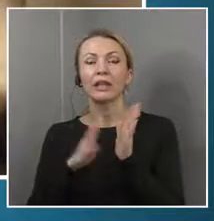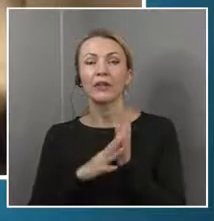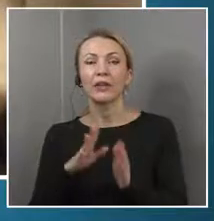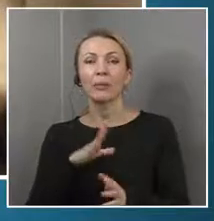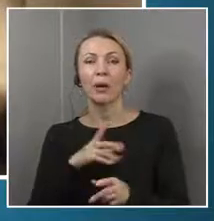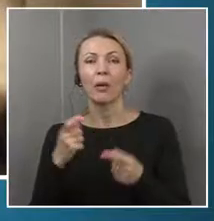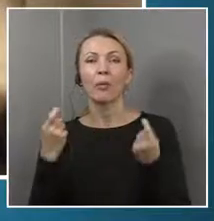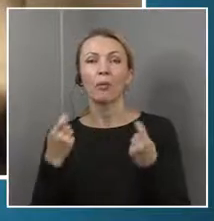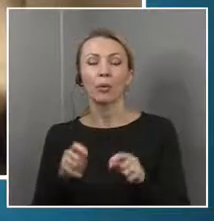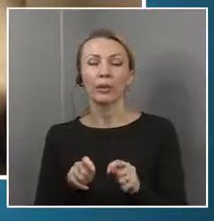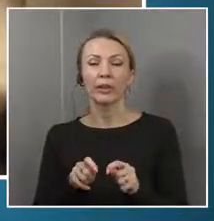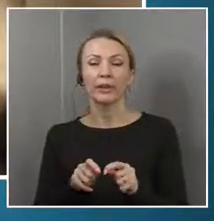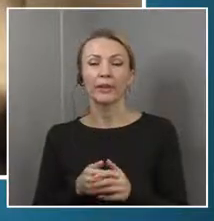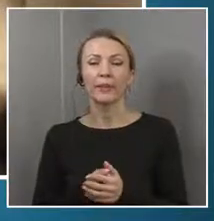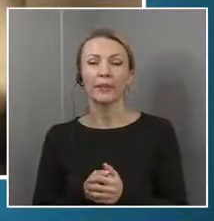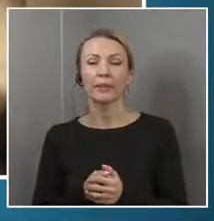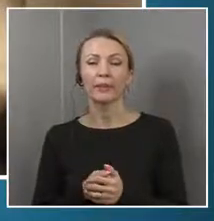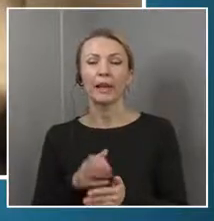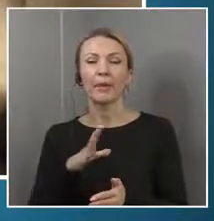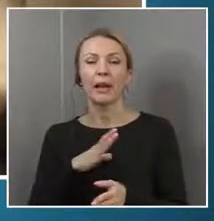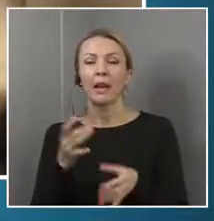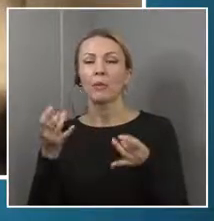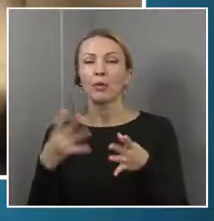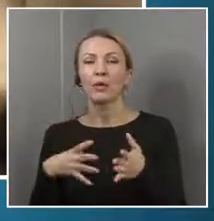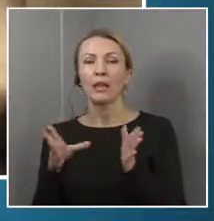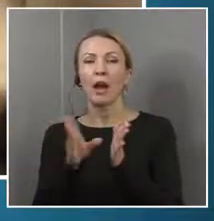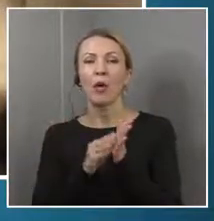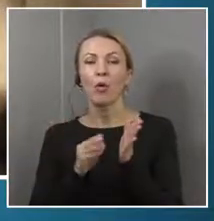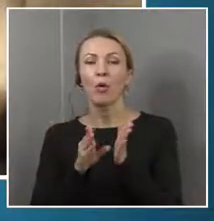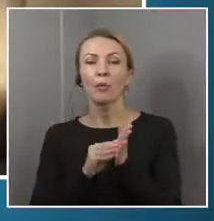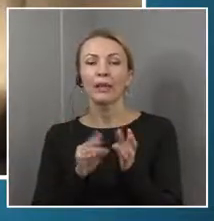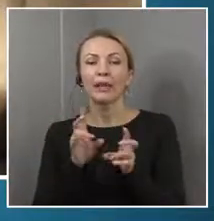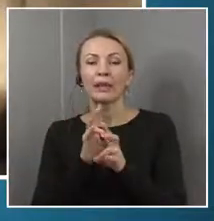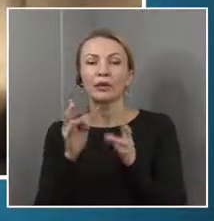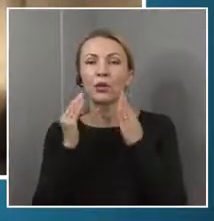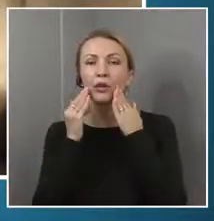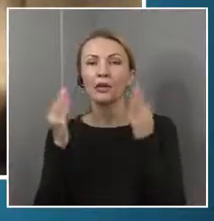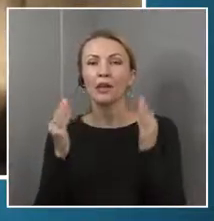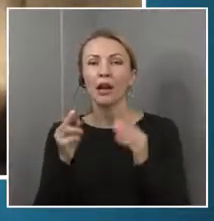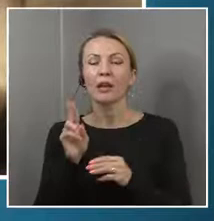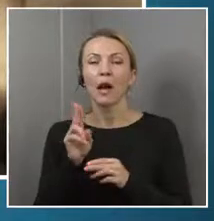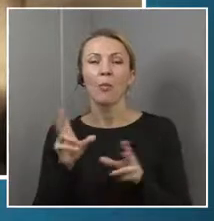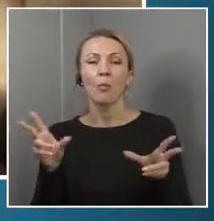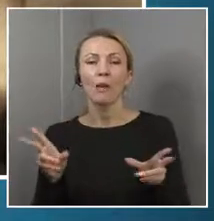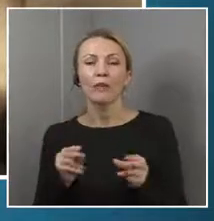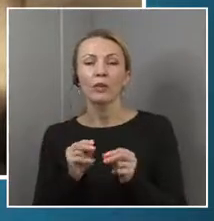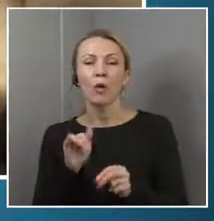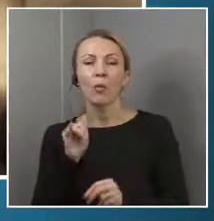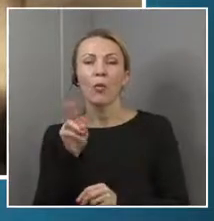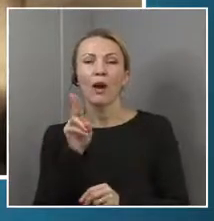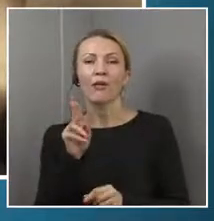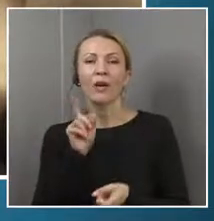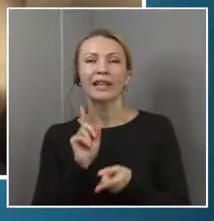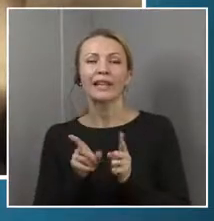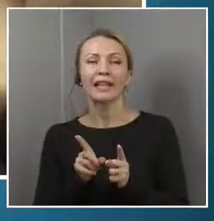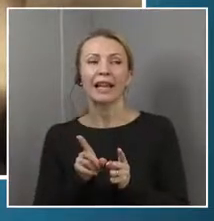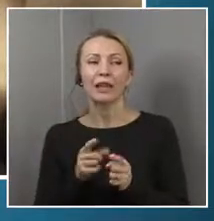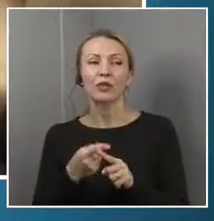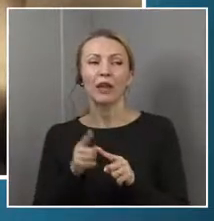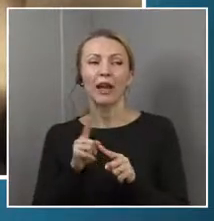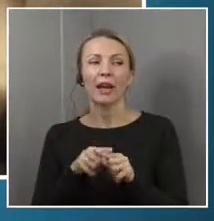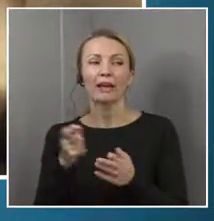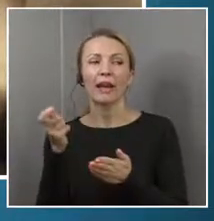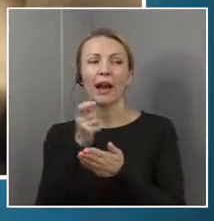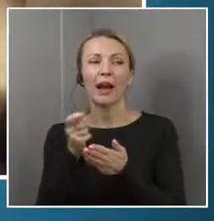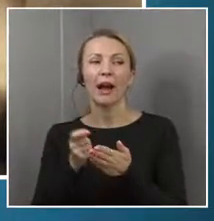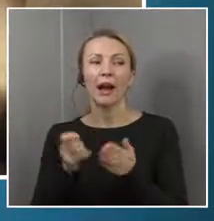incidentally. But one lucky person won't know who he is or what it is, but one person does own the authentic